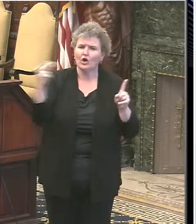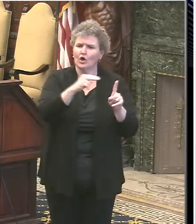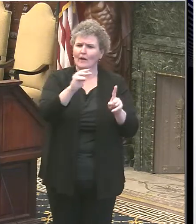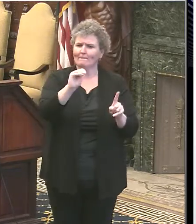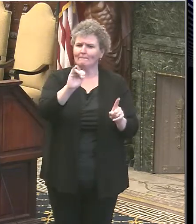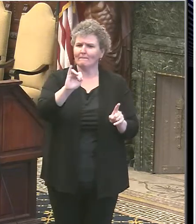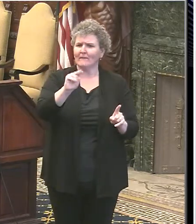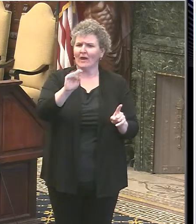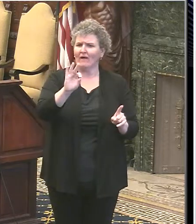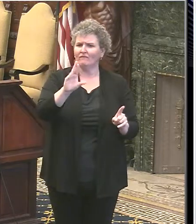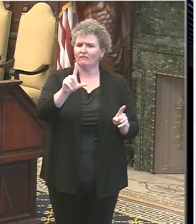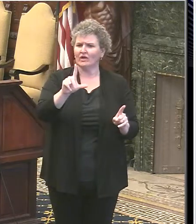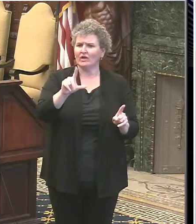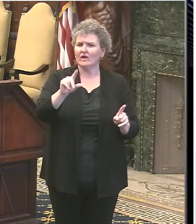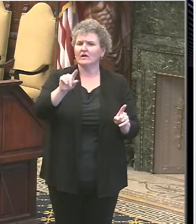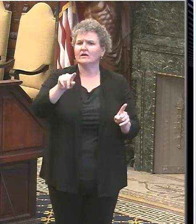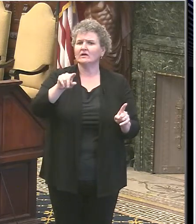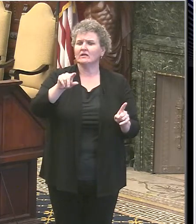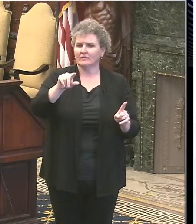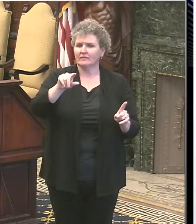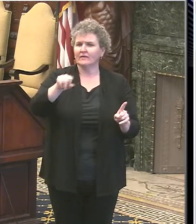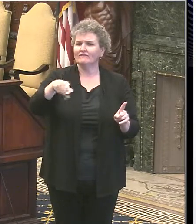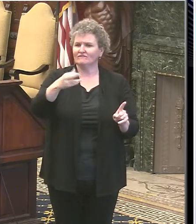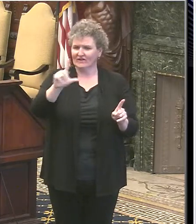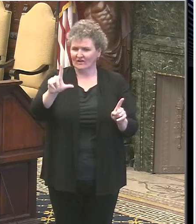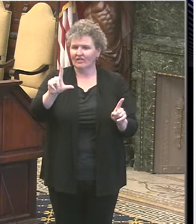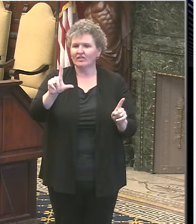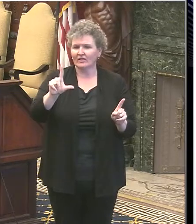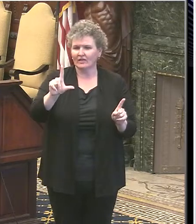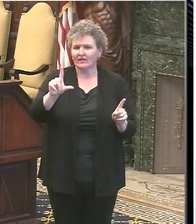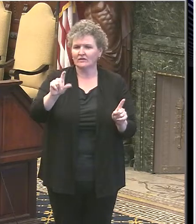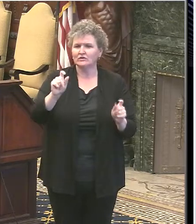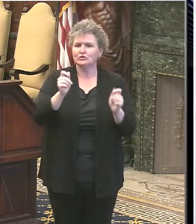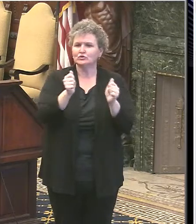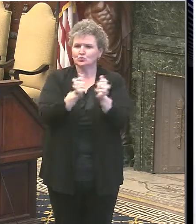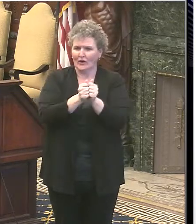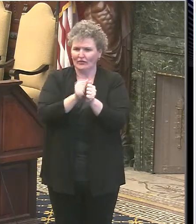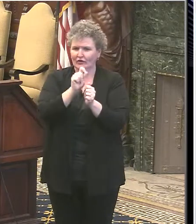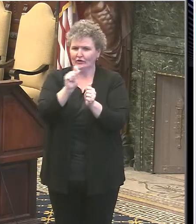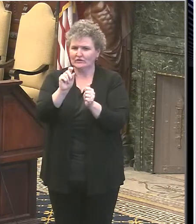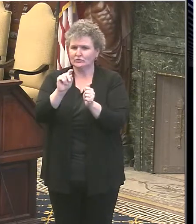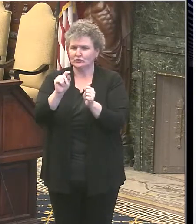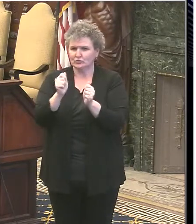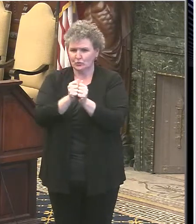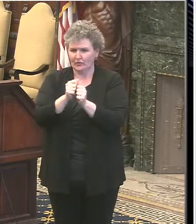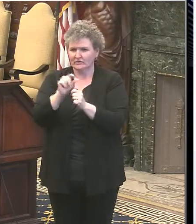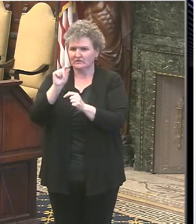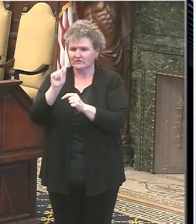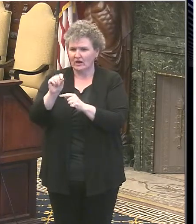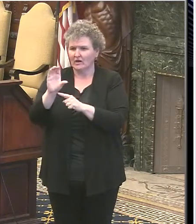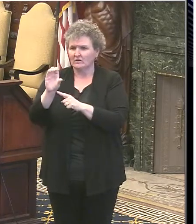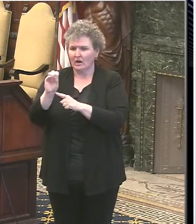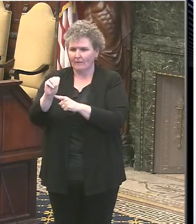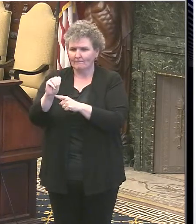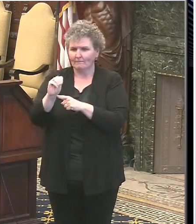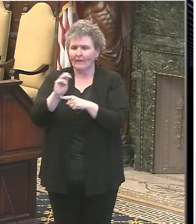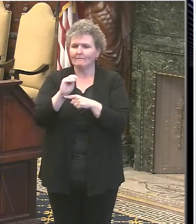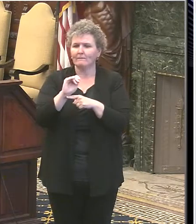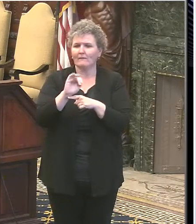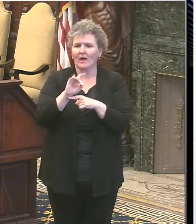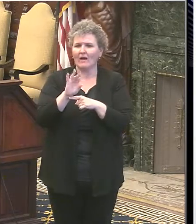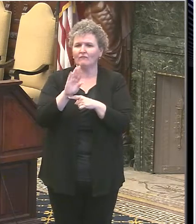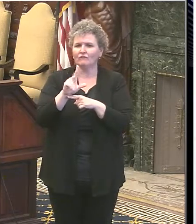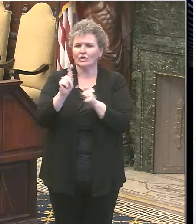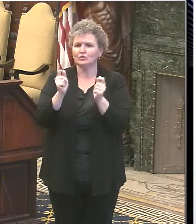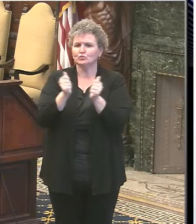mindfultogether.com. That's spelled out mind, PHL, together, all one word, mindfultogether.com,